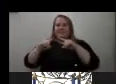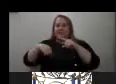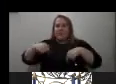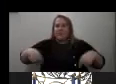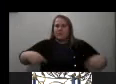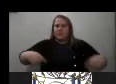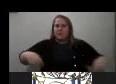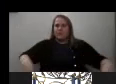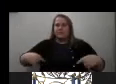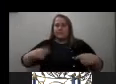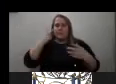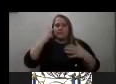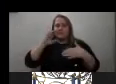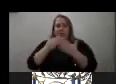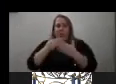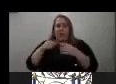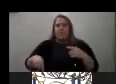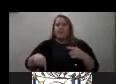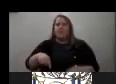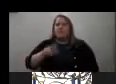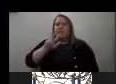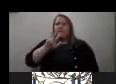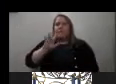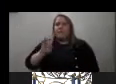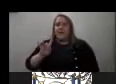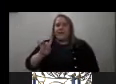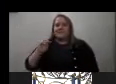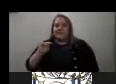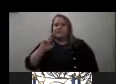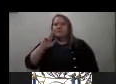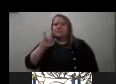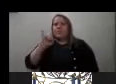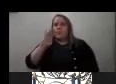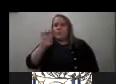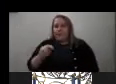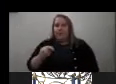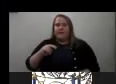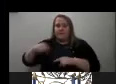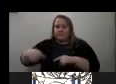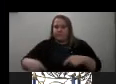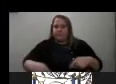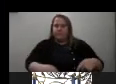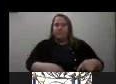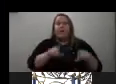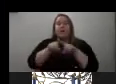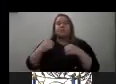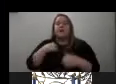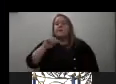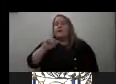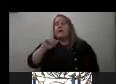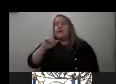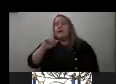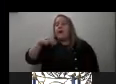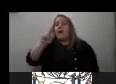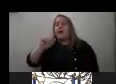and all of the ruffles are edged in 3/8 of an inch ribbon that's ruffled onto the ruffle. Then there's an aqua layer with a